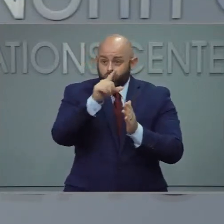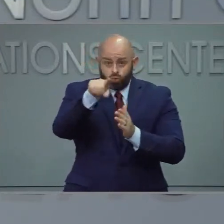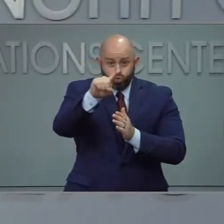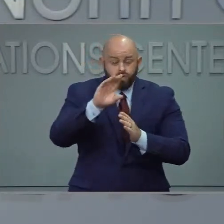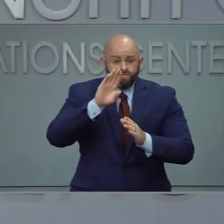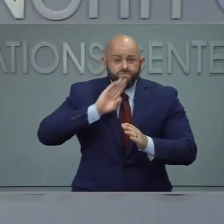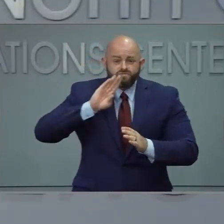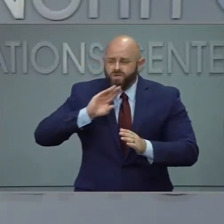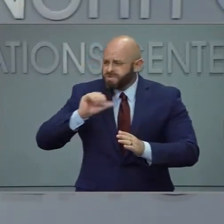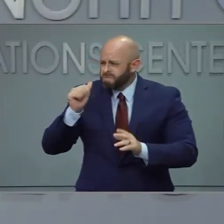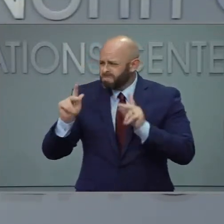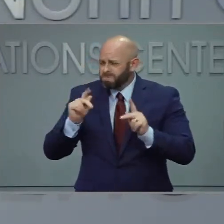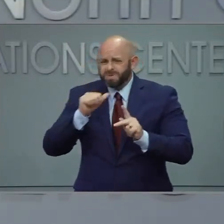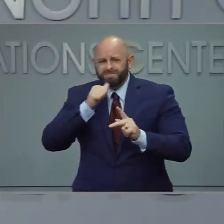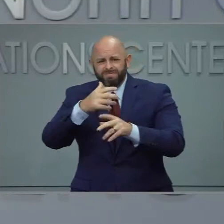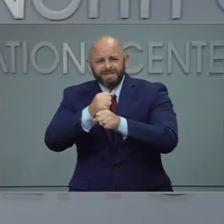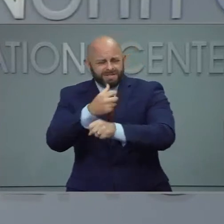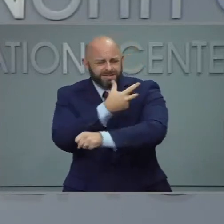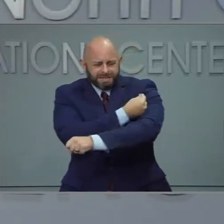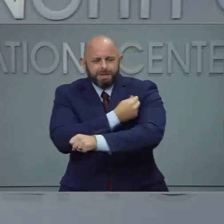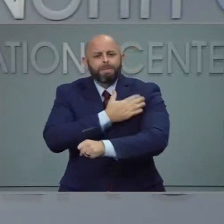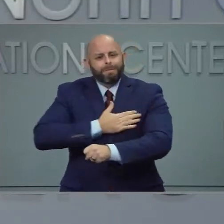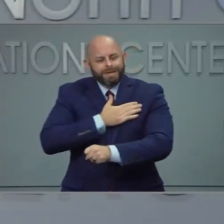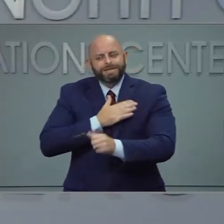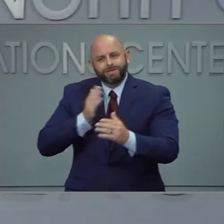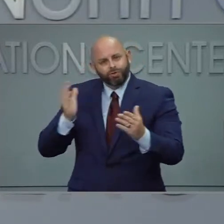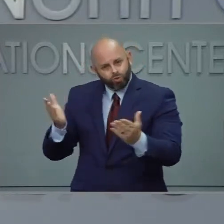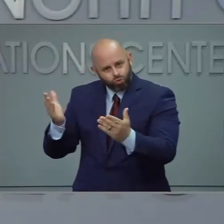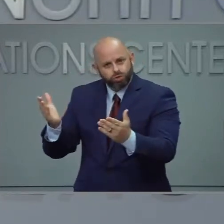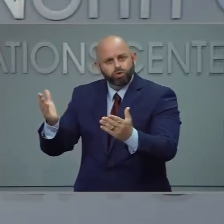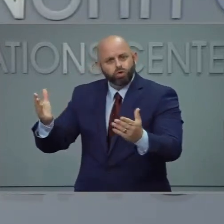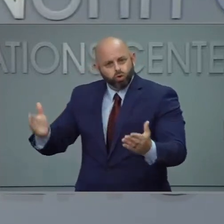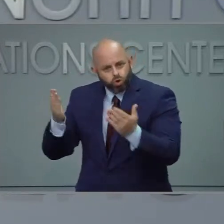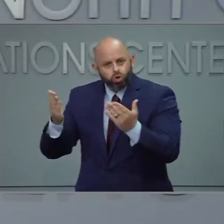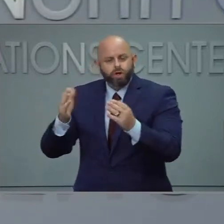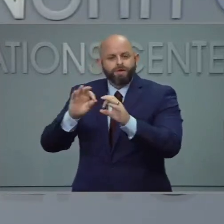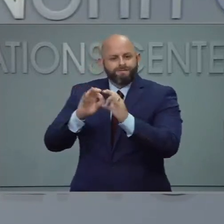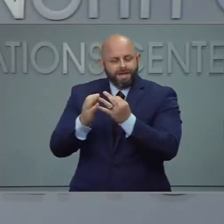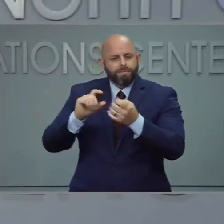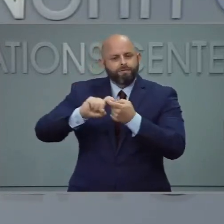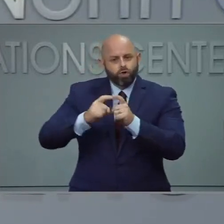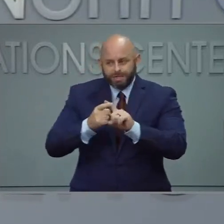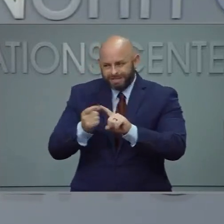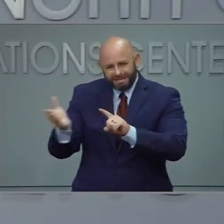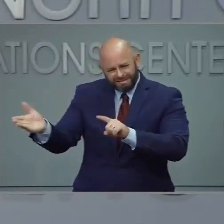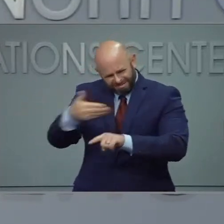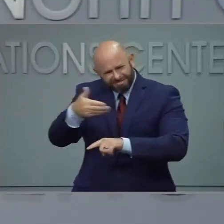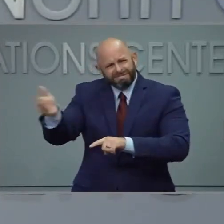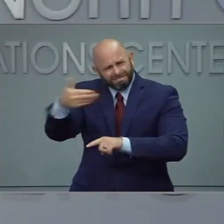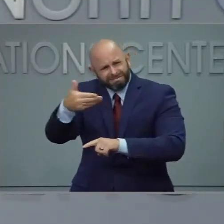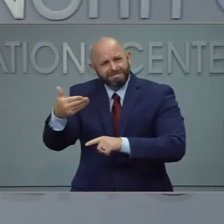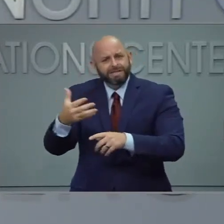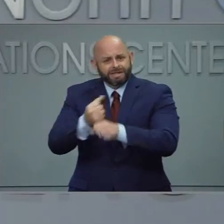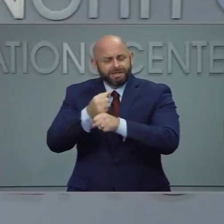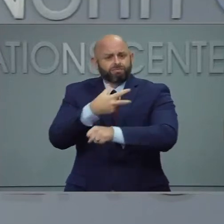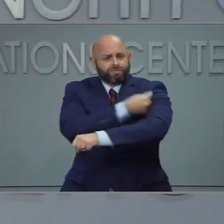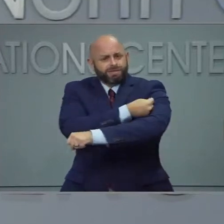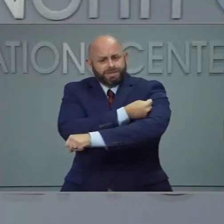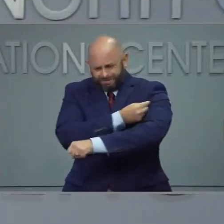toward pushing your unvaccinated family and friends to do the right thing and get the shot.